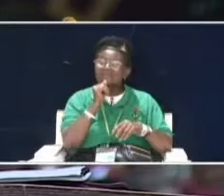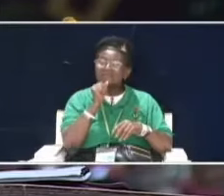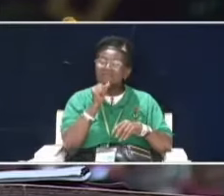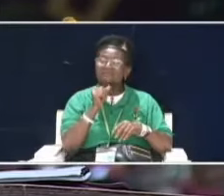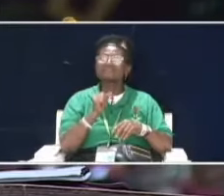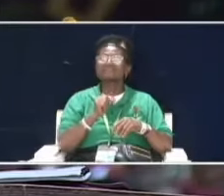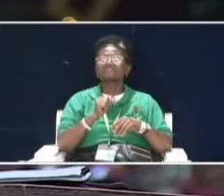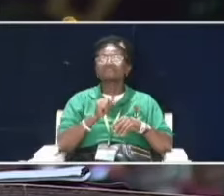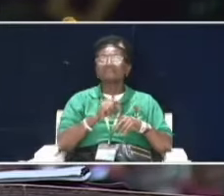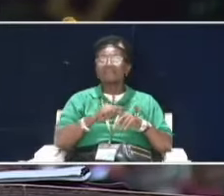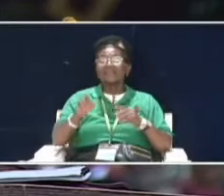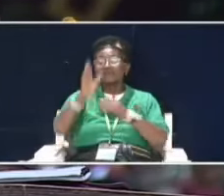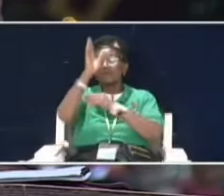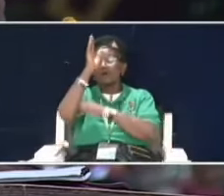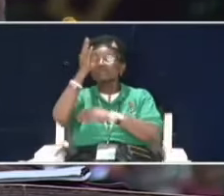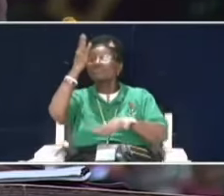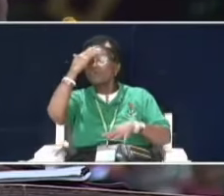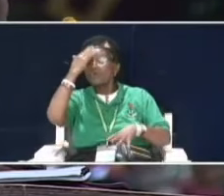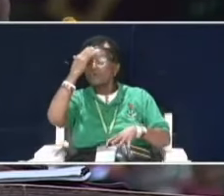but God knows.